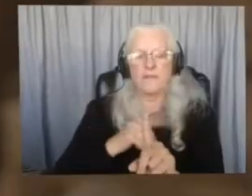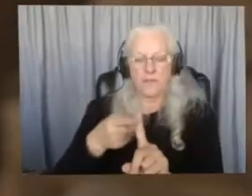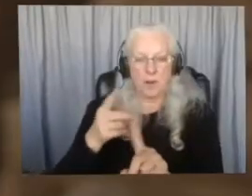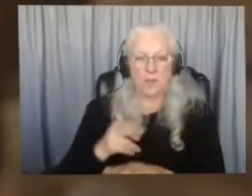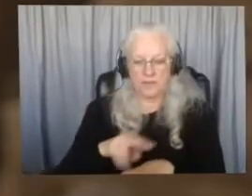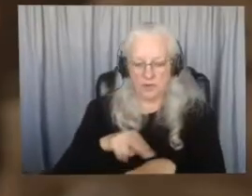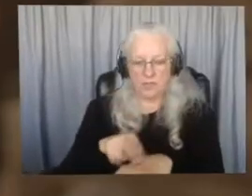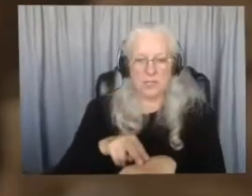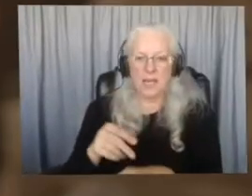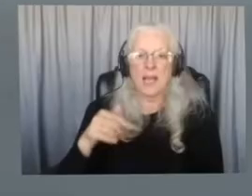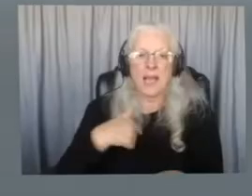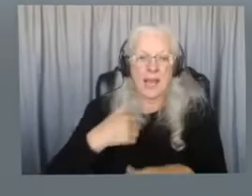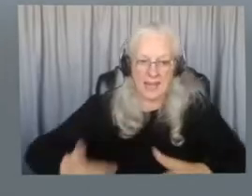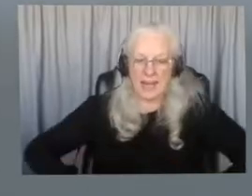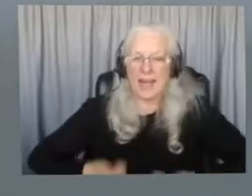singer-songwriter.